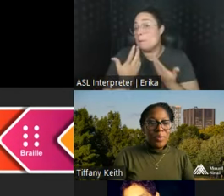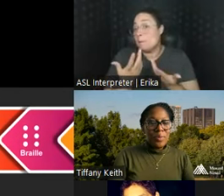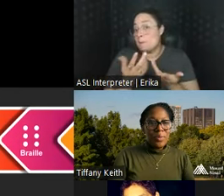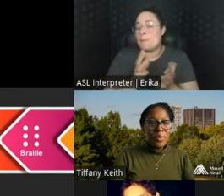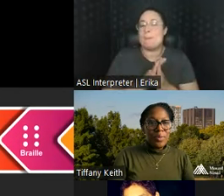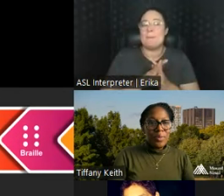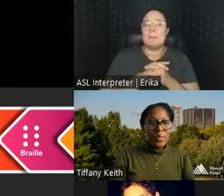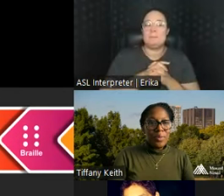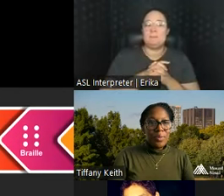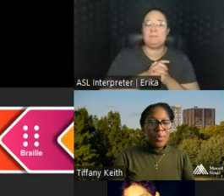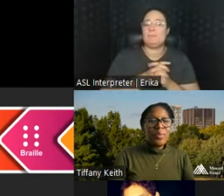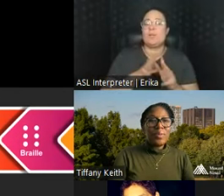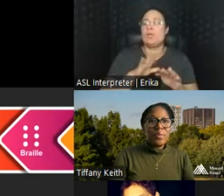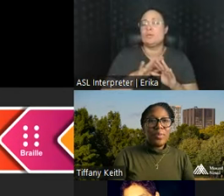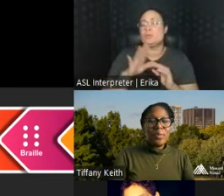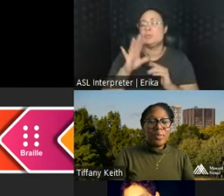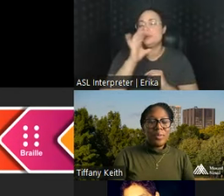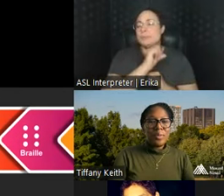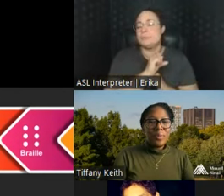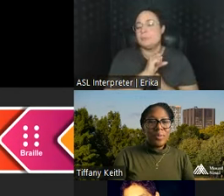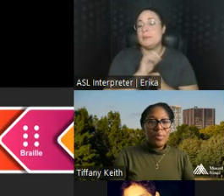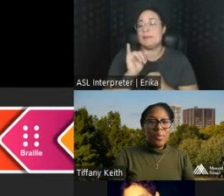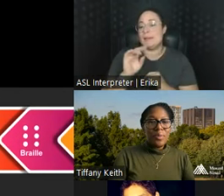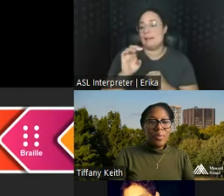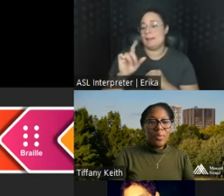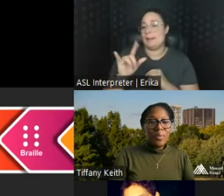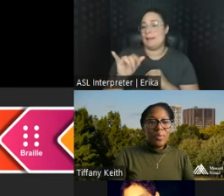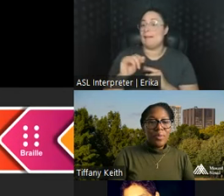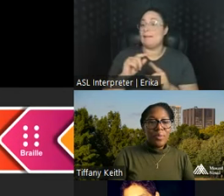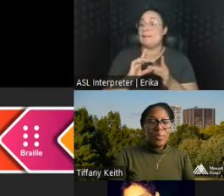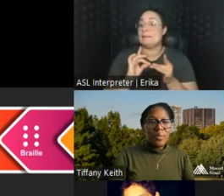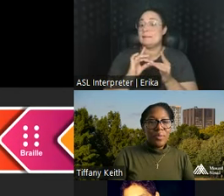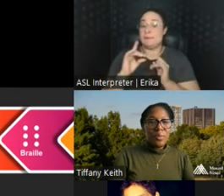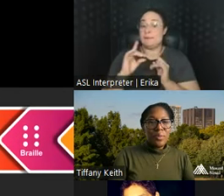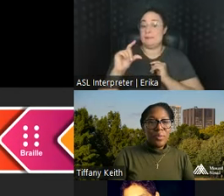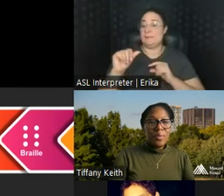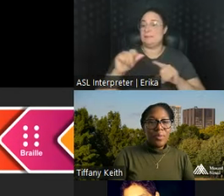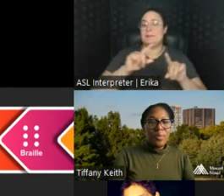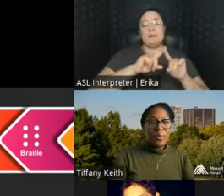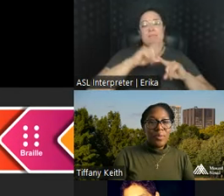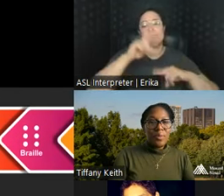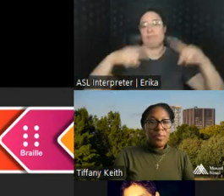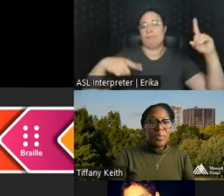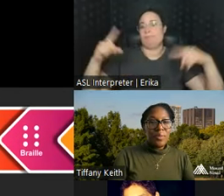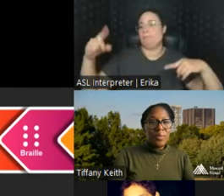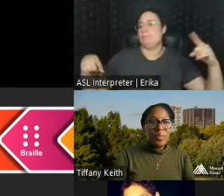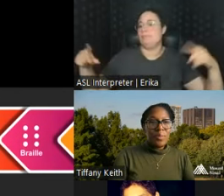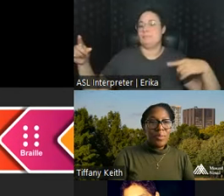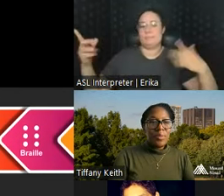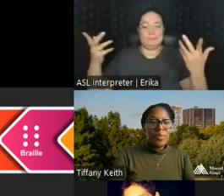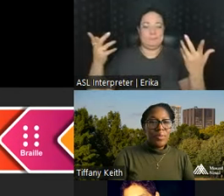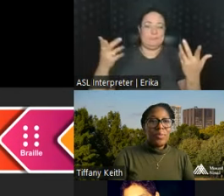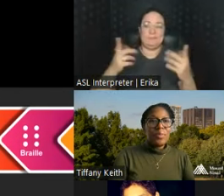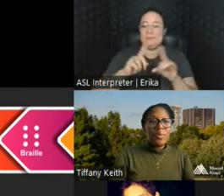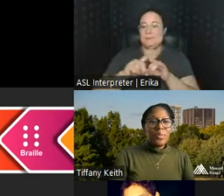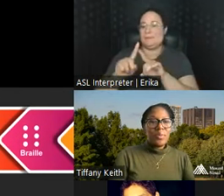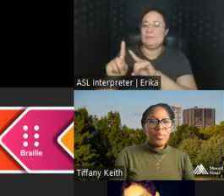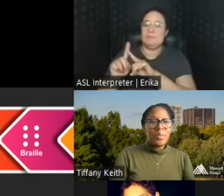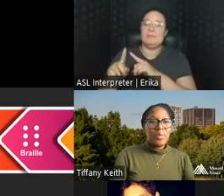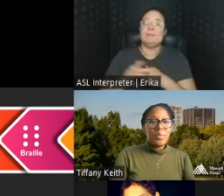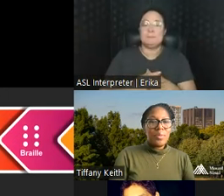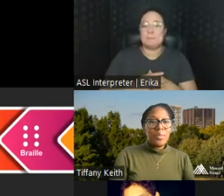So just don't make assumptions. As Eli pointed out, disability comes in all forms and shapes and sizes. Next